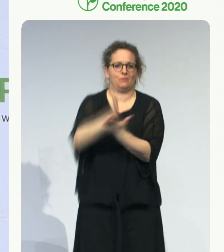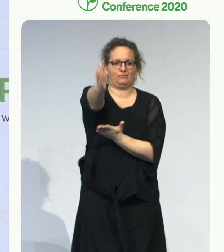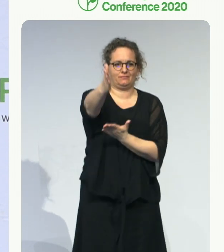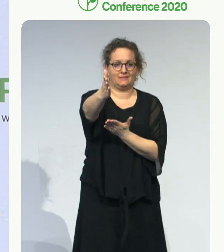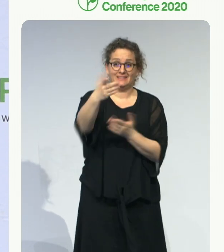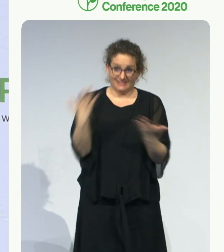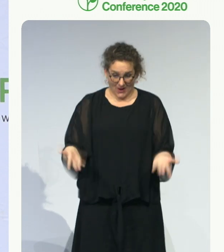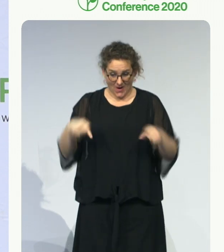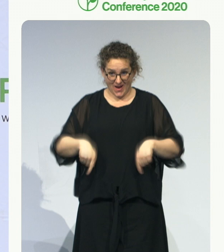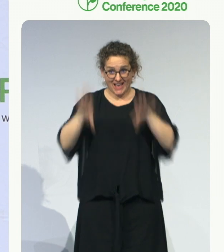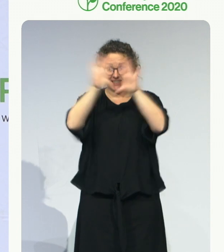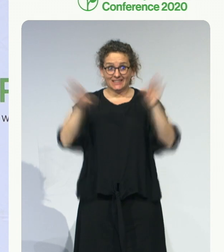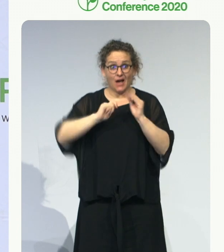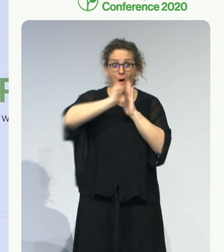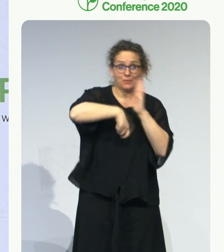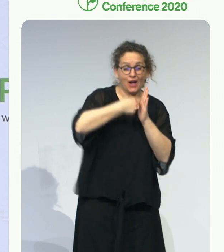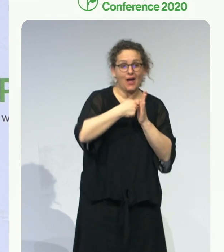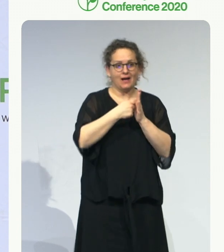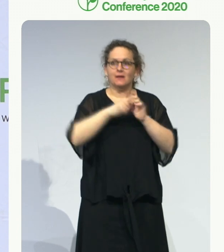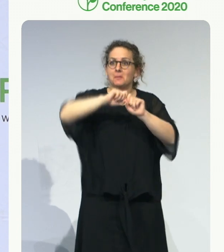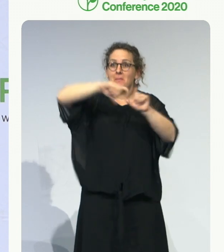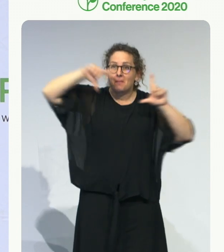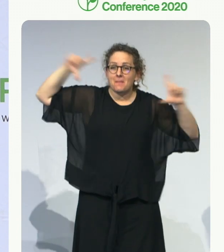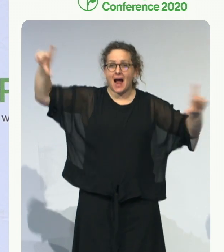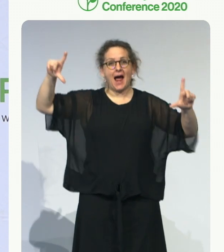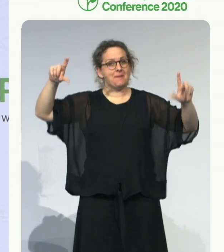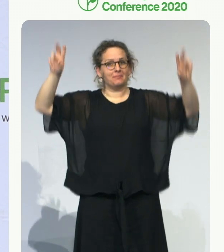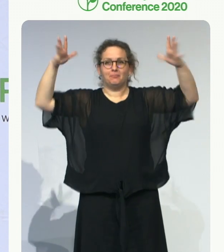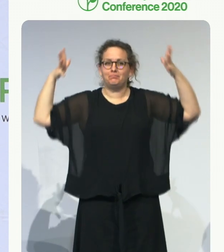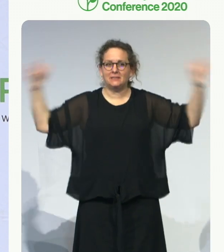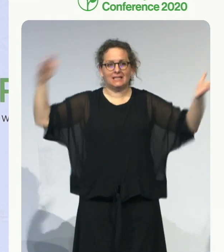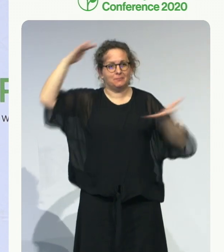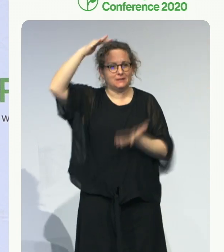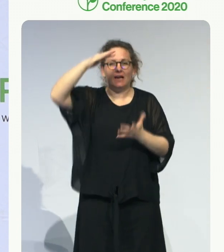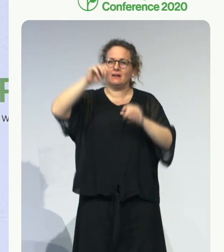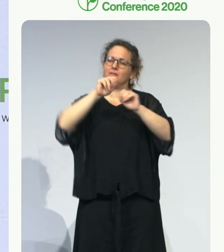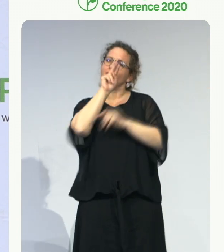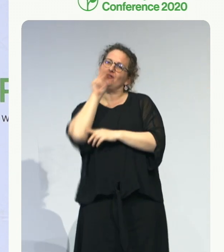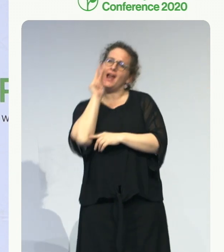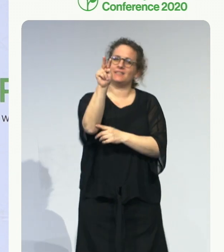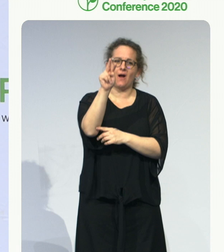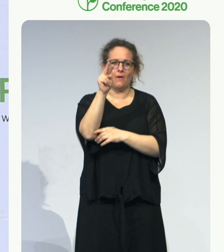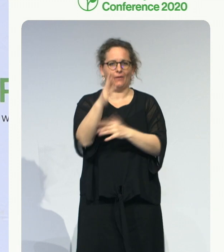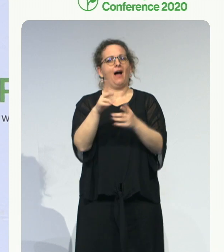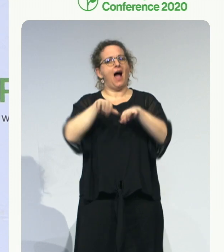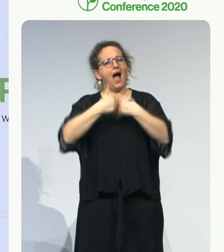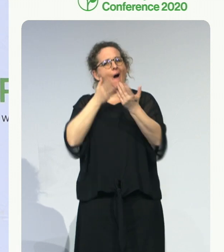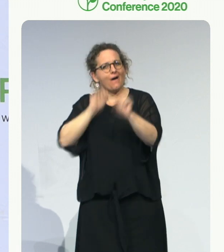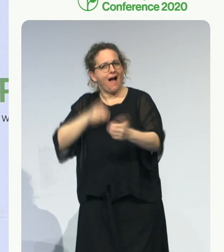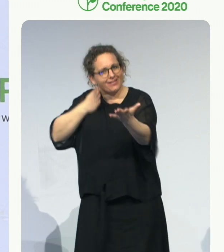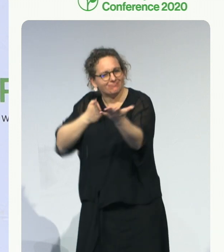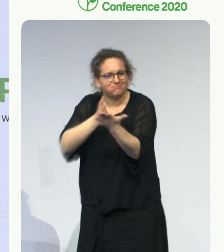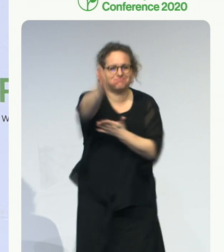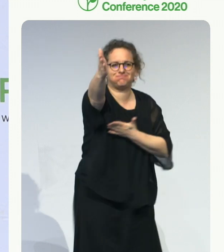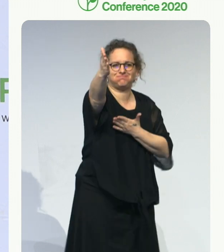of the box and come up with something radically new. It now gives me great pleasure to give the podium to someone much more knowledgeable than I